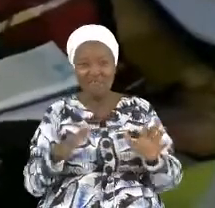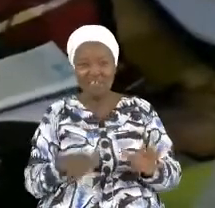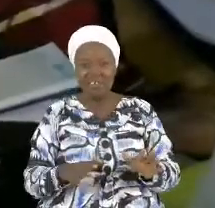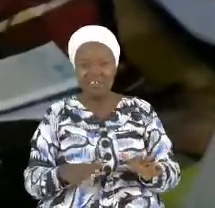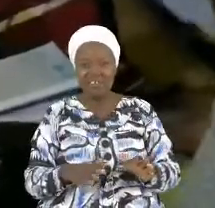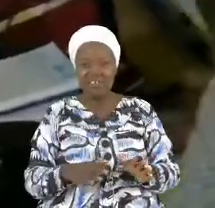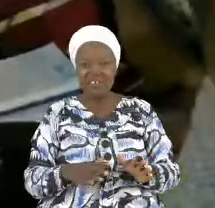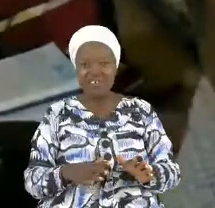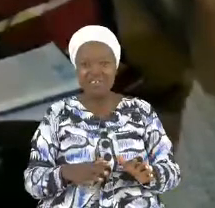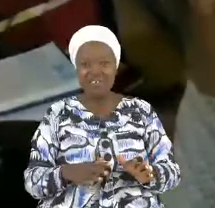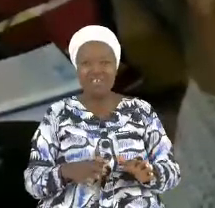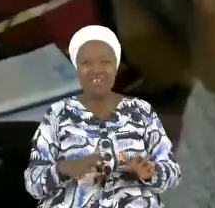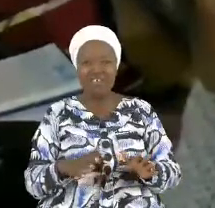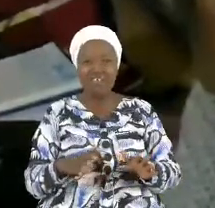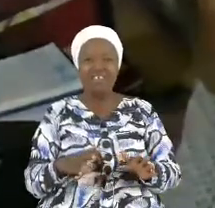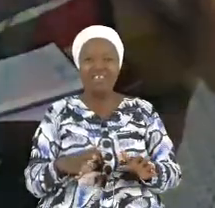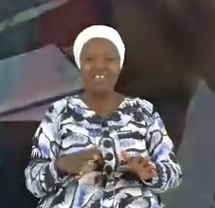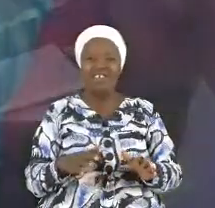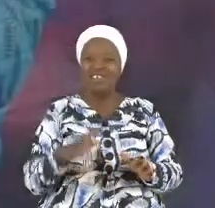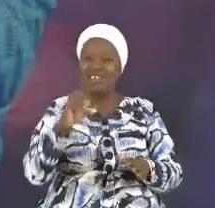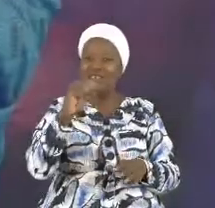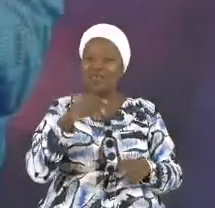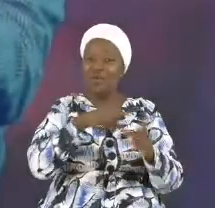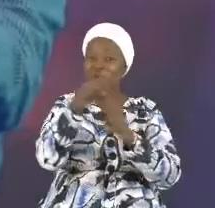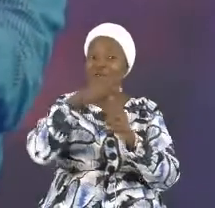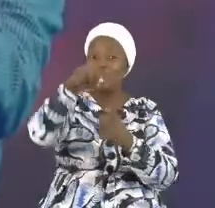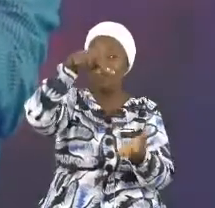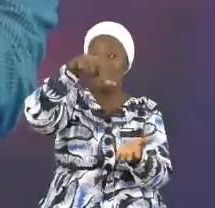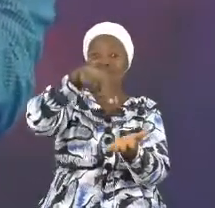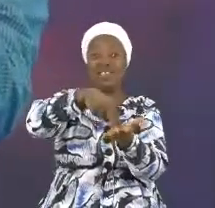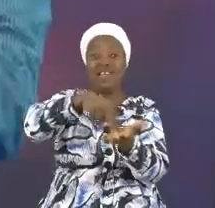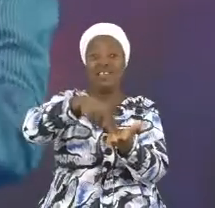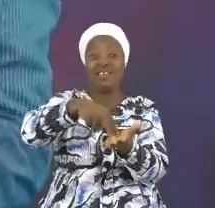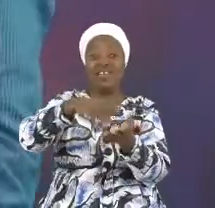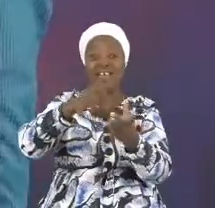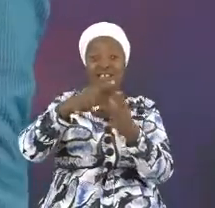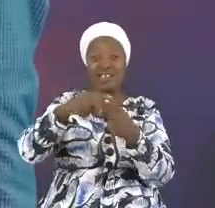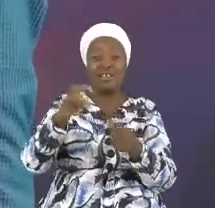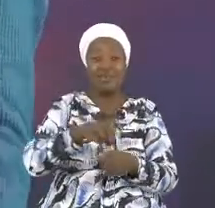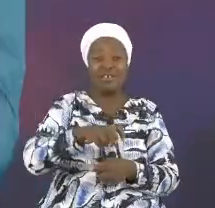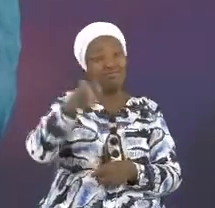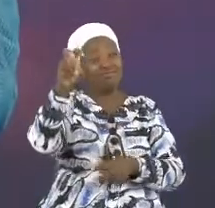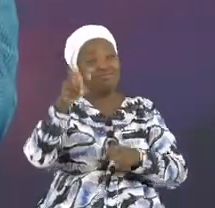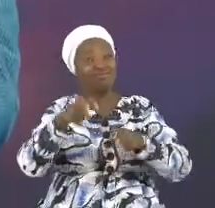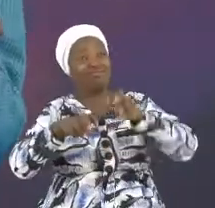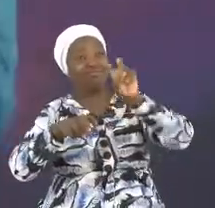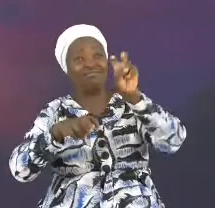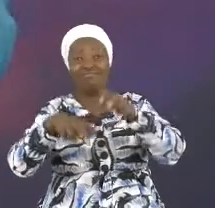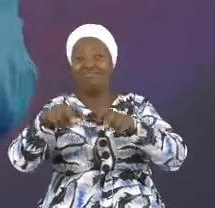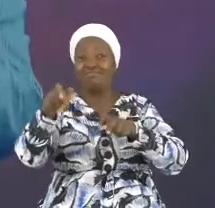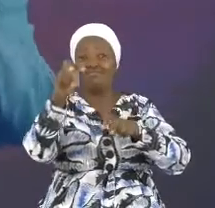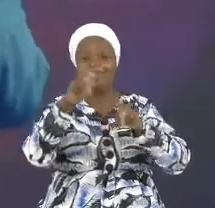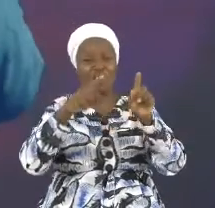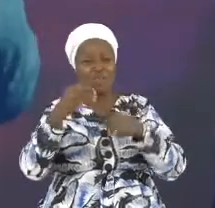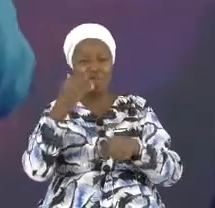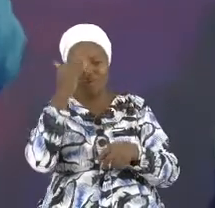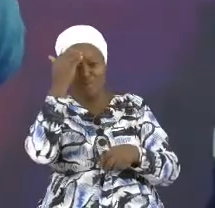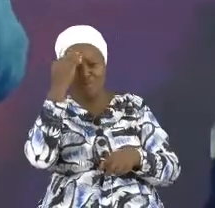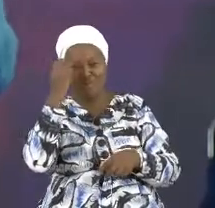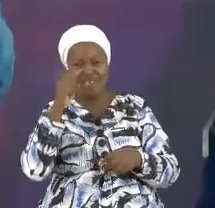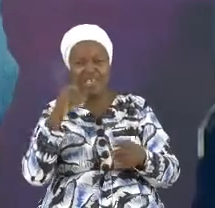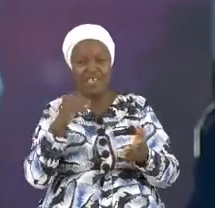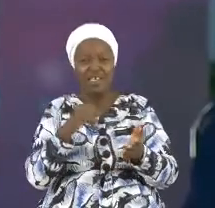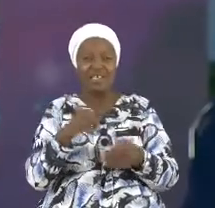So when you stand and then you're traveling along, who knows? Might even be in one plane, in the